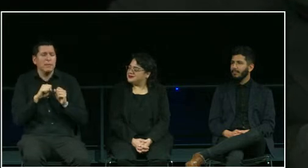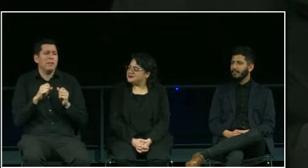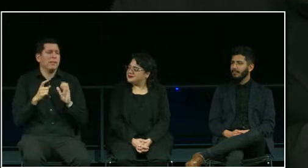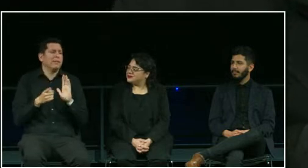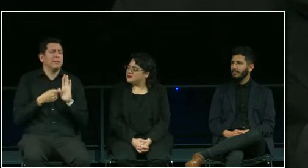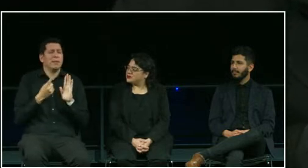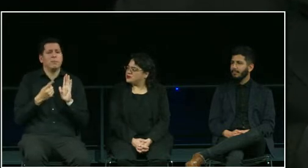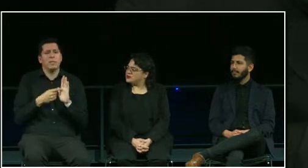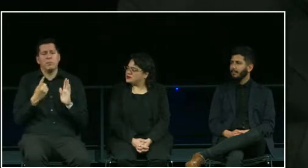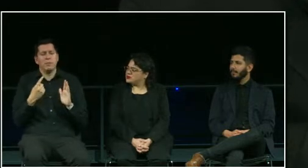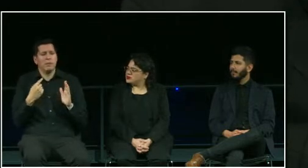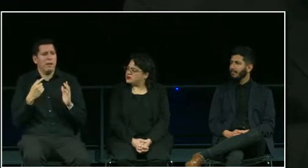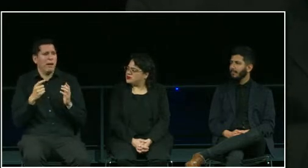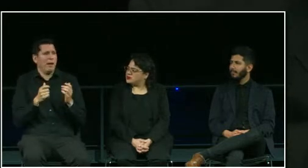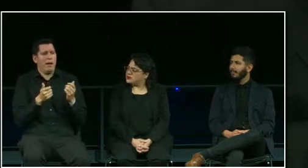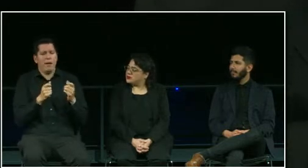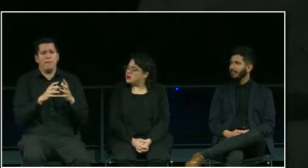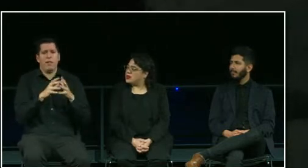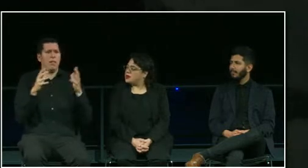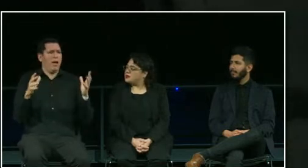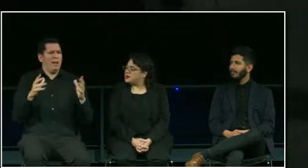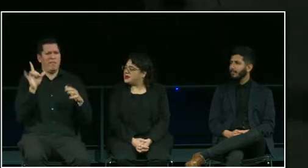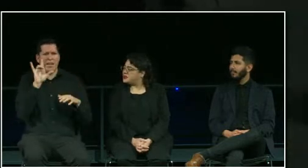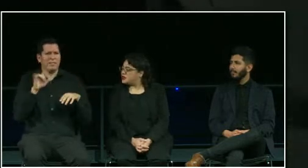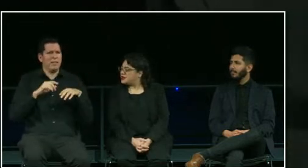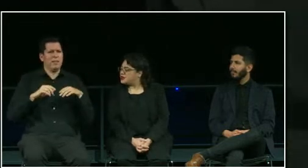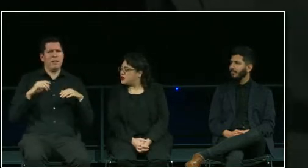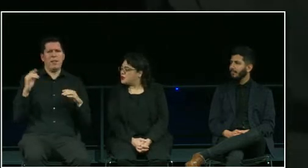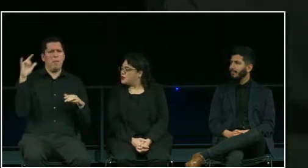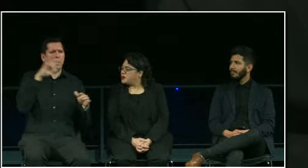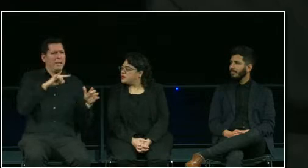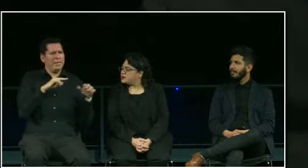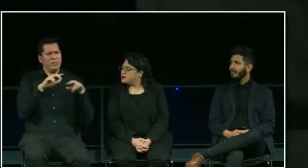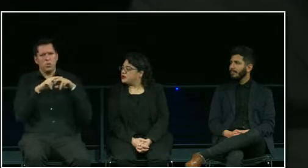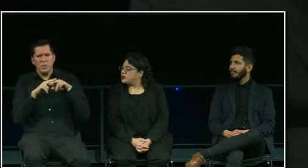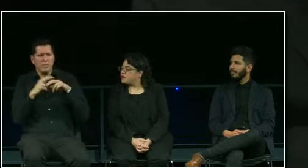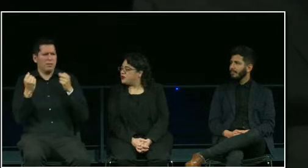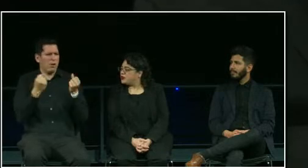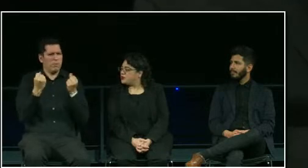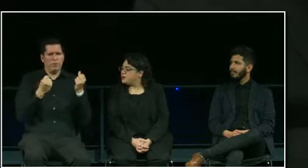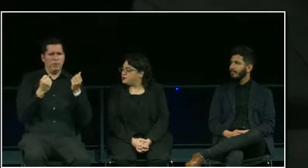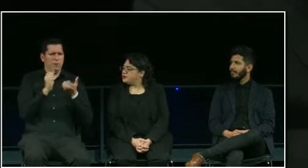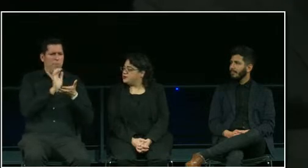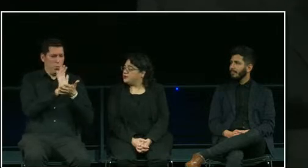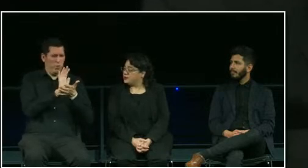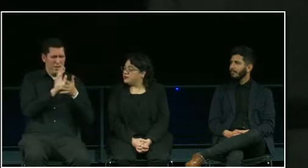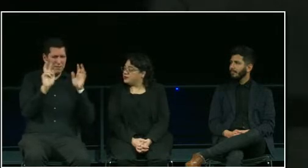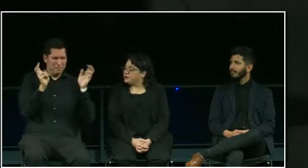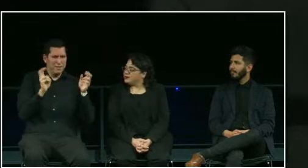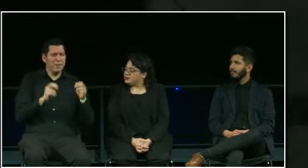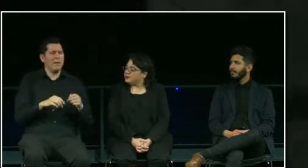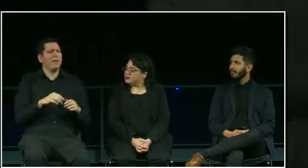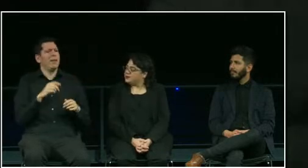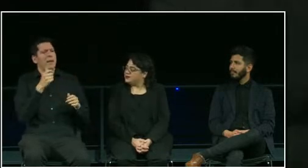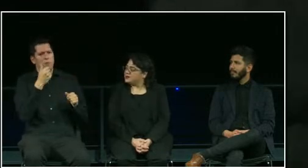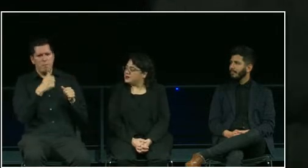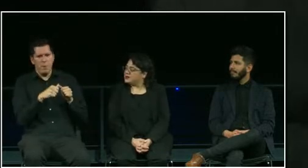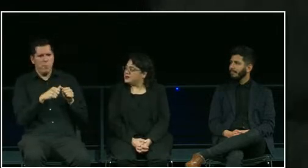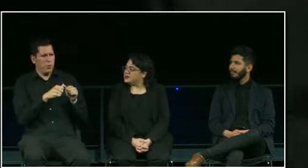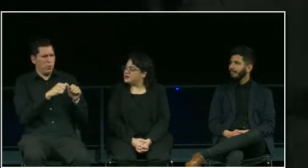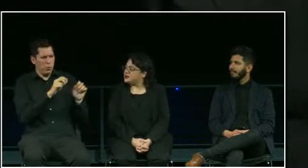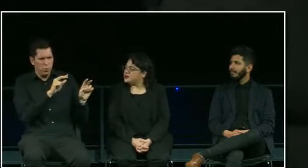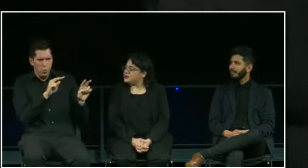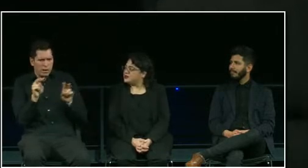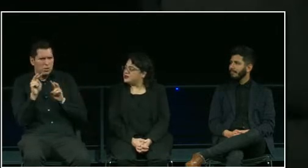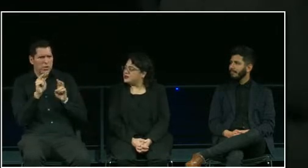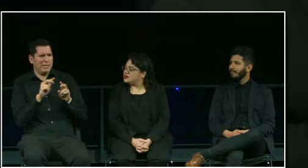in Plane, Trains, and Automobiles. I have a suitcase full of shower rings, and depending on the client,